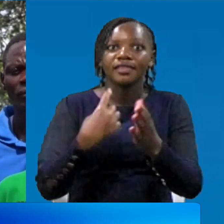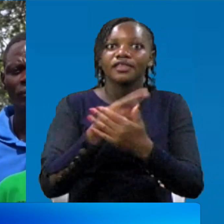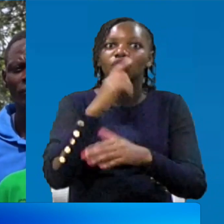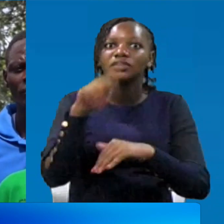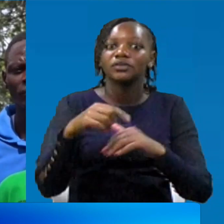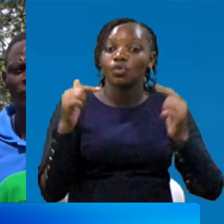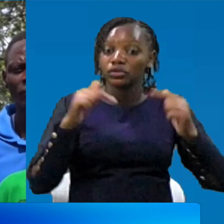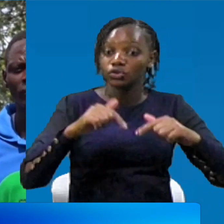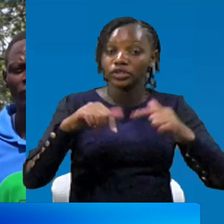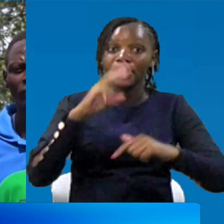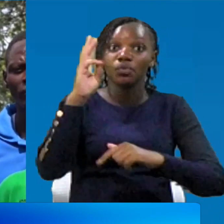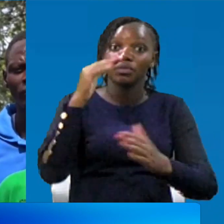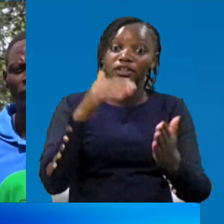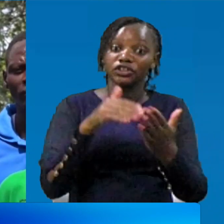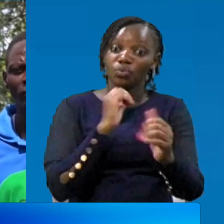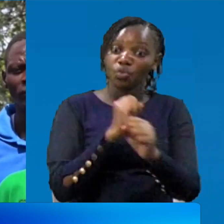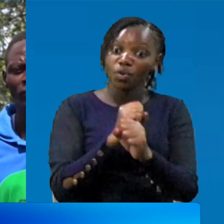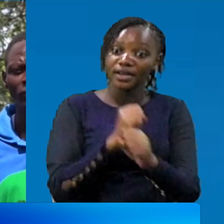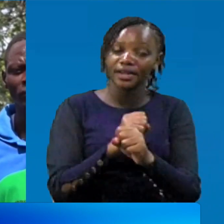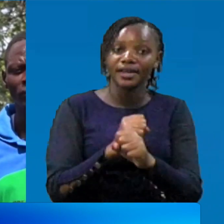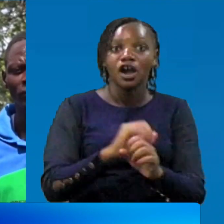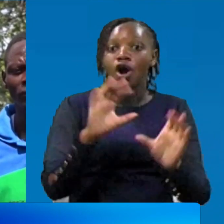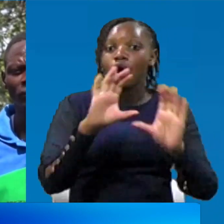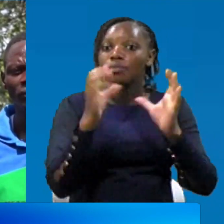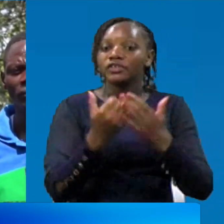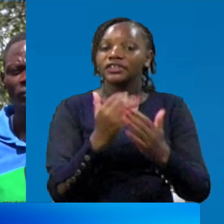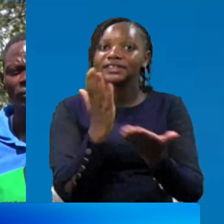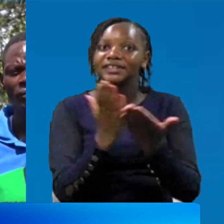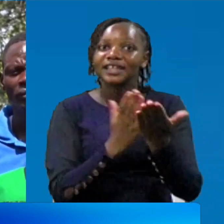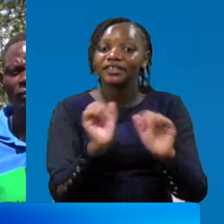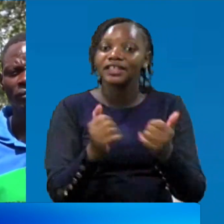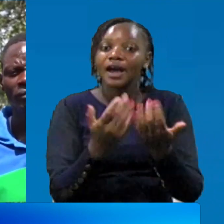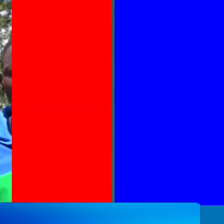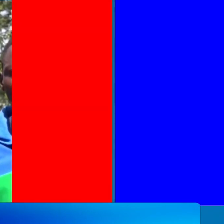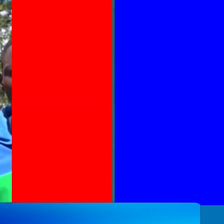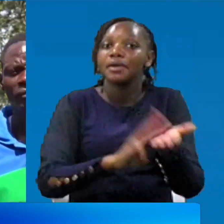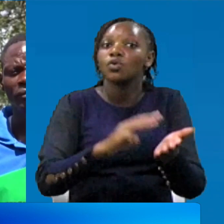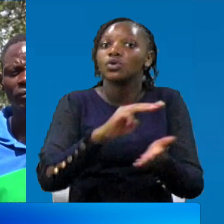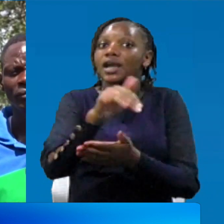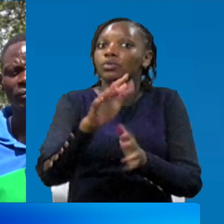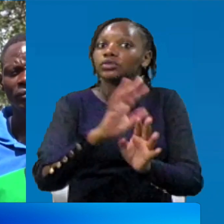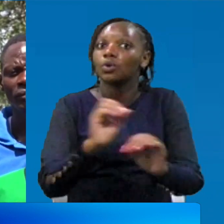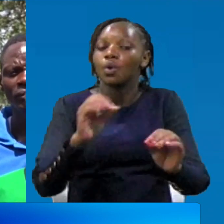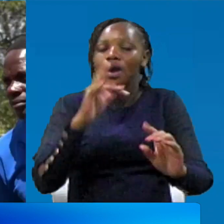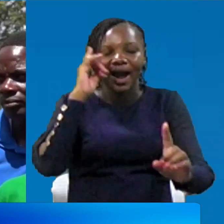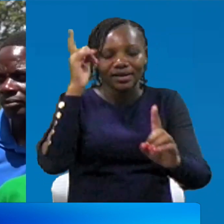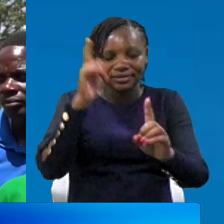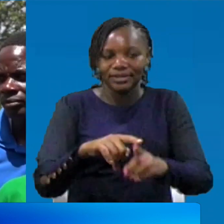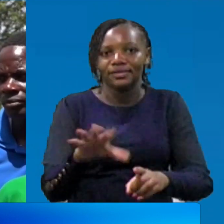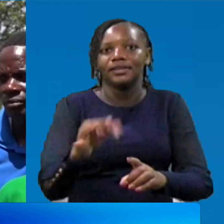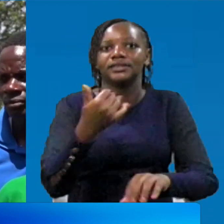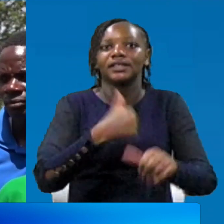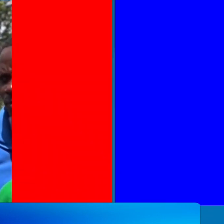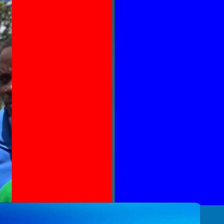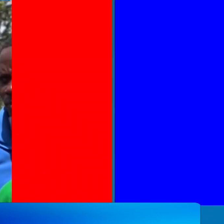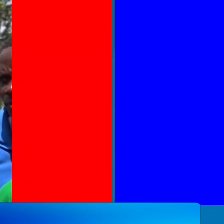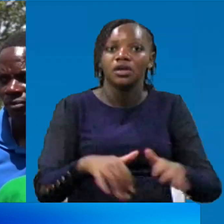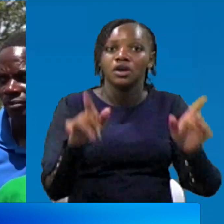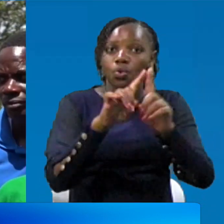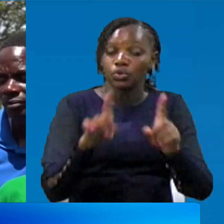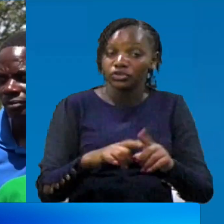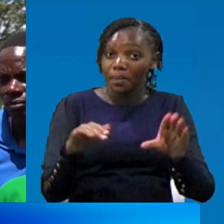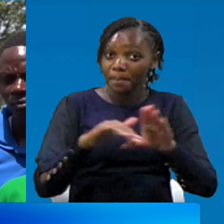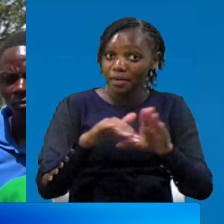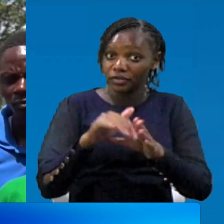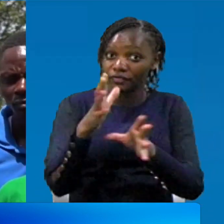are going to down our tools. No community services will be happening in Migori County until they act on them. The membership of our association